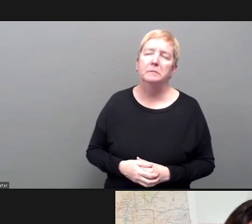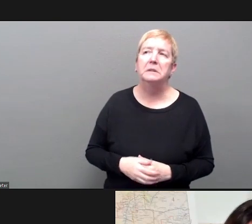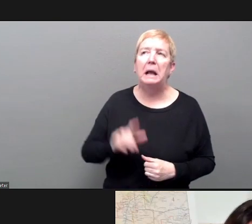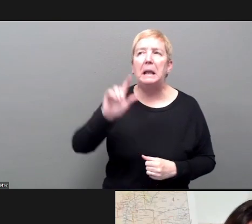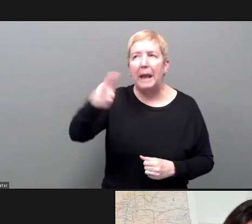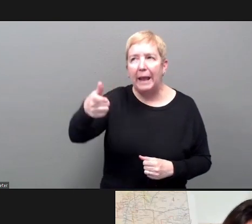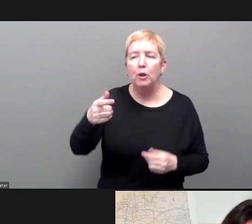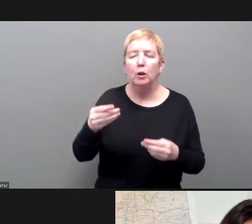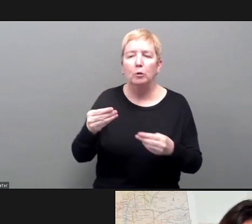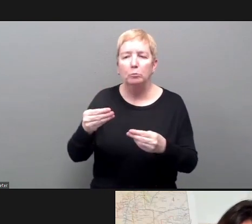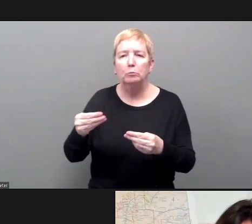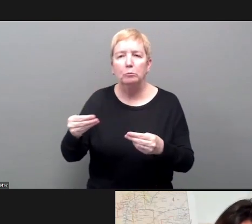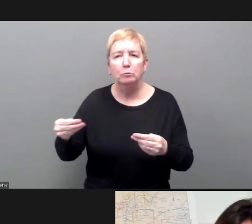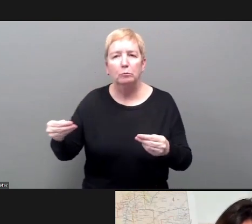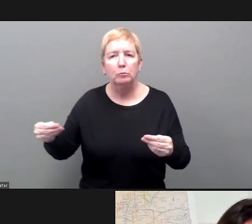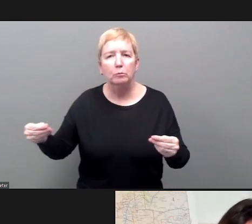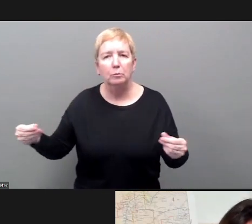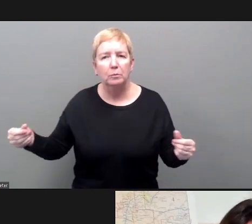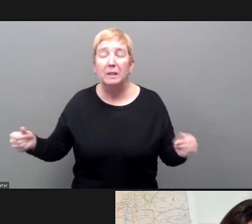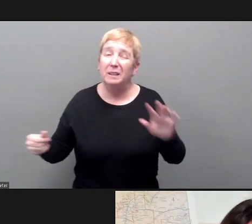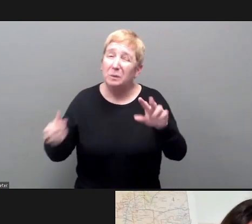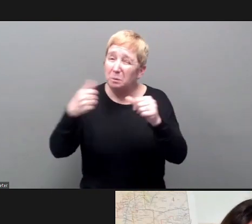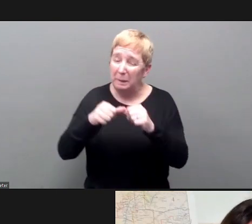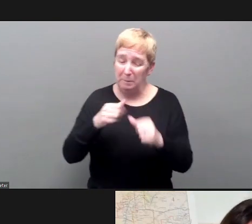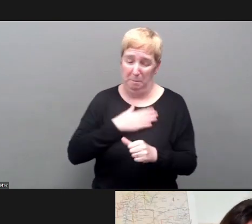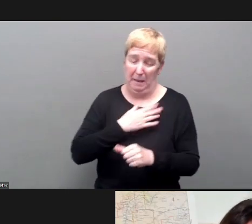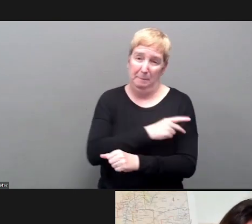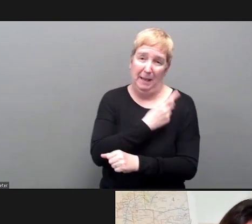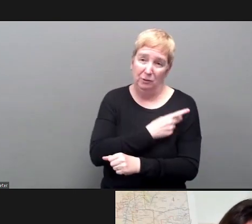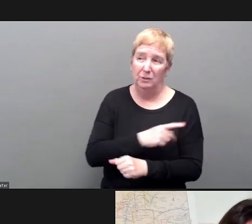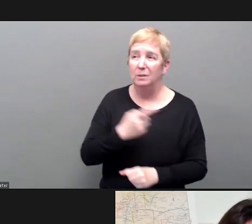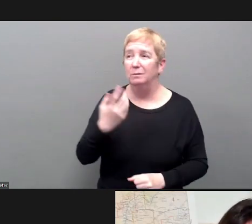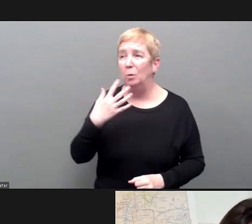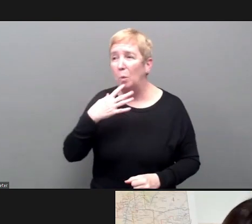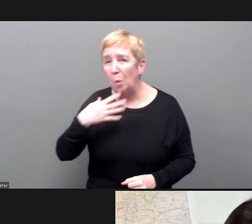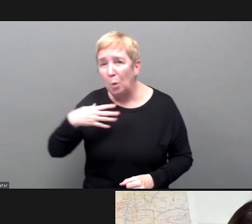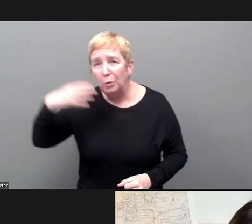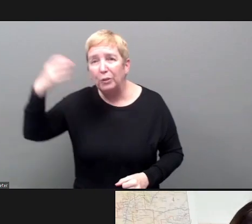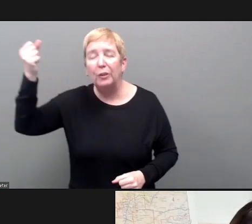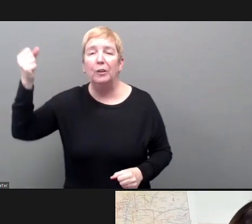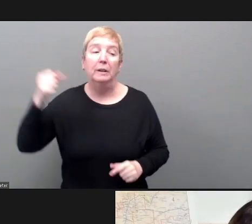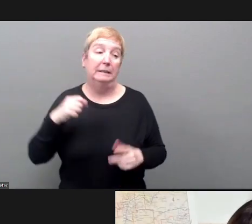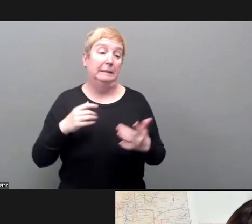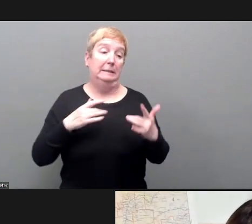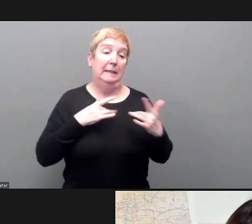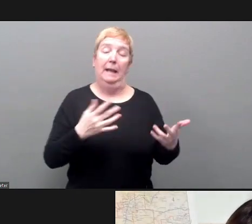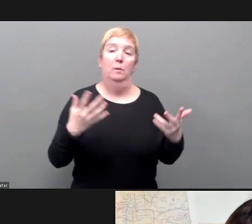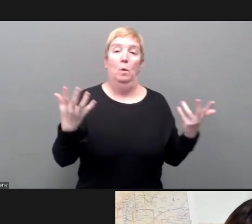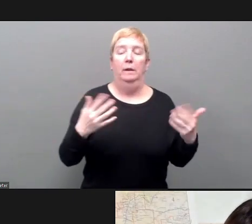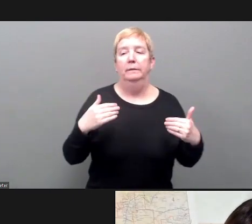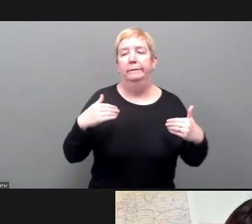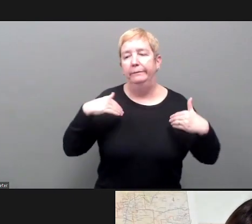And my patients who are older, mainly